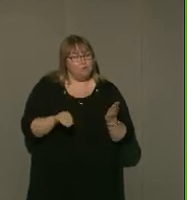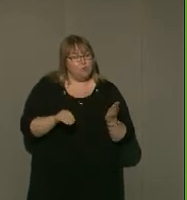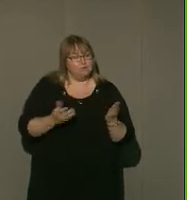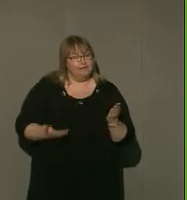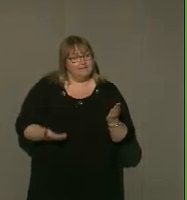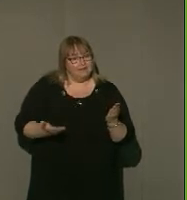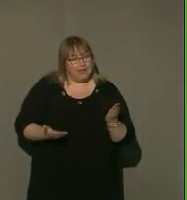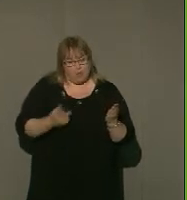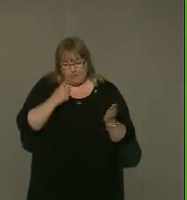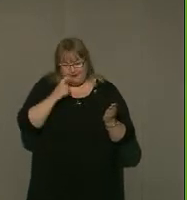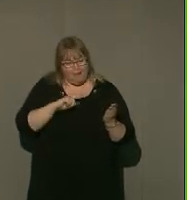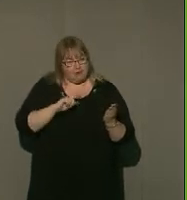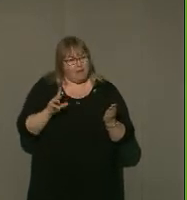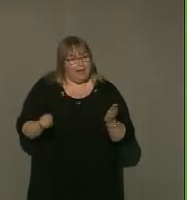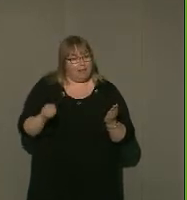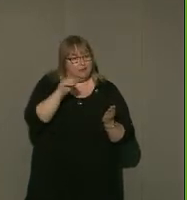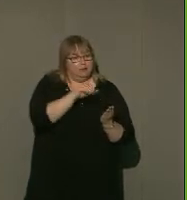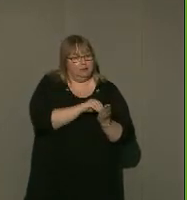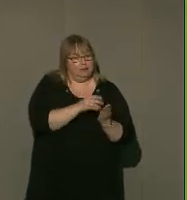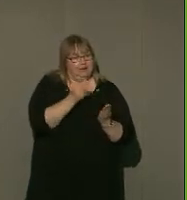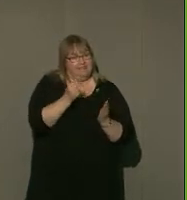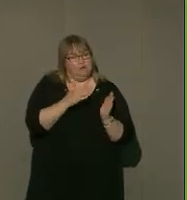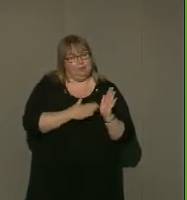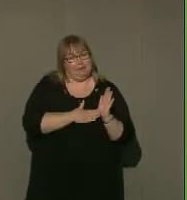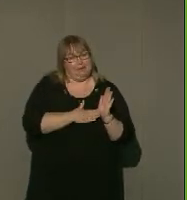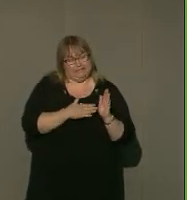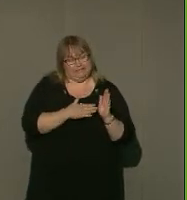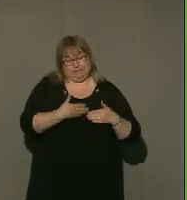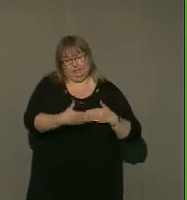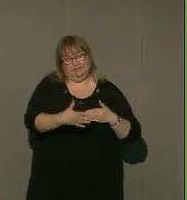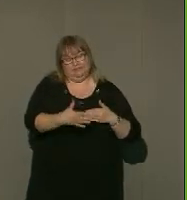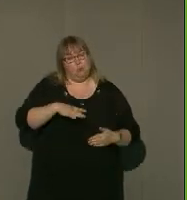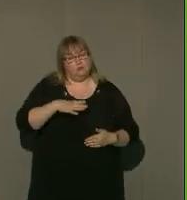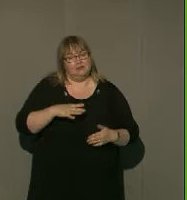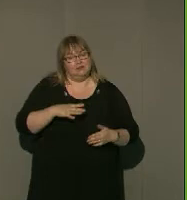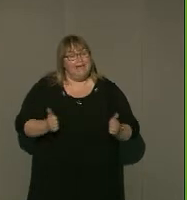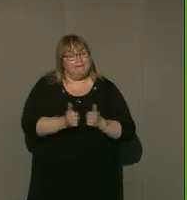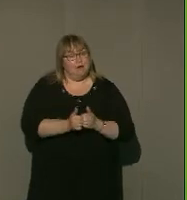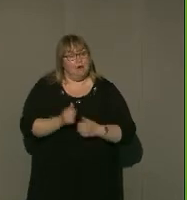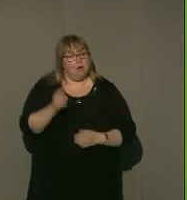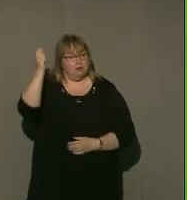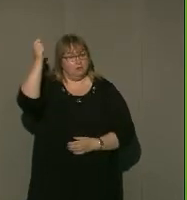we can rule it back in order in a few minutes if we want. So all those in favour?